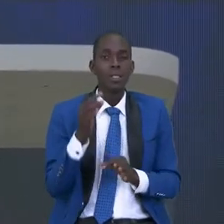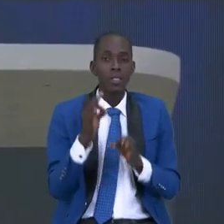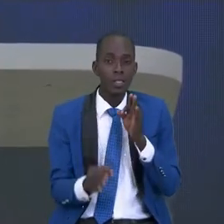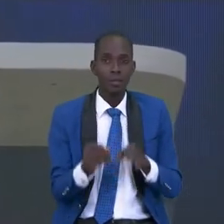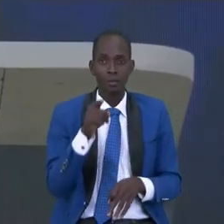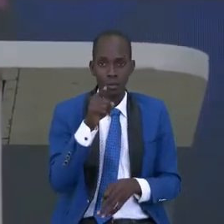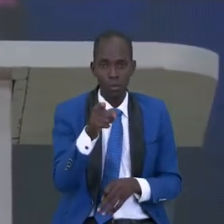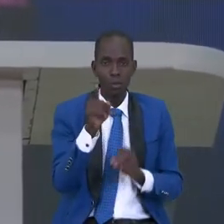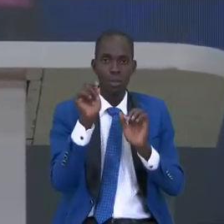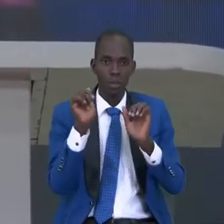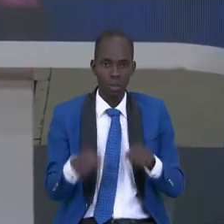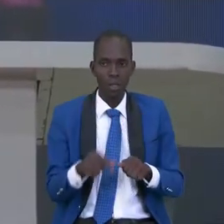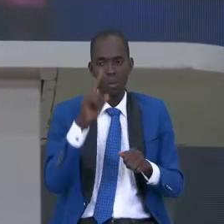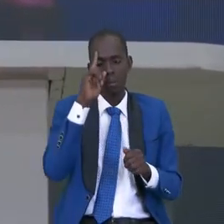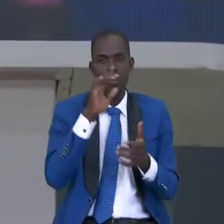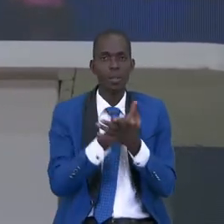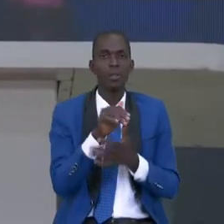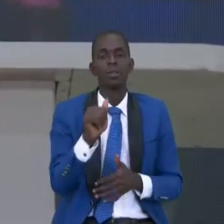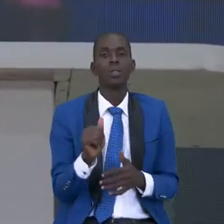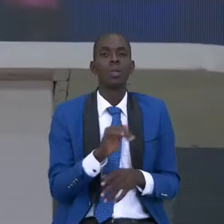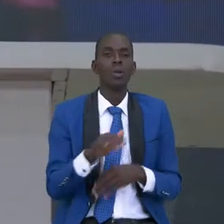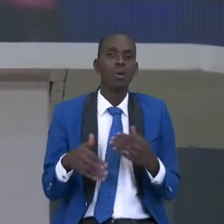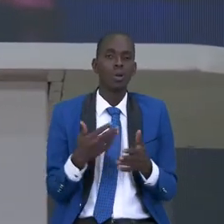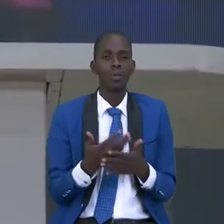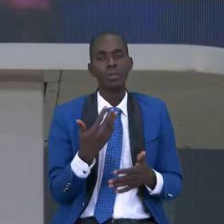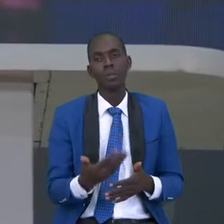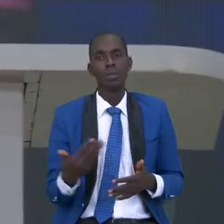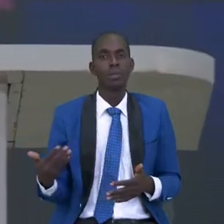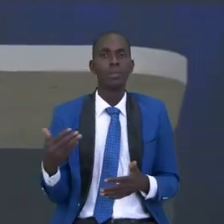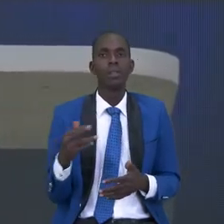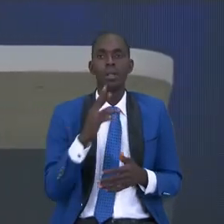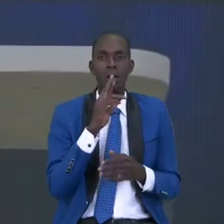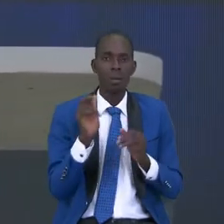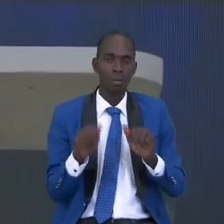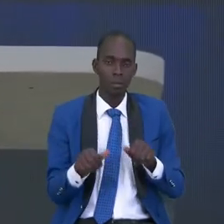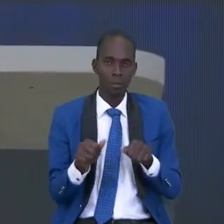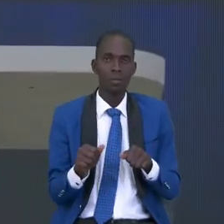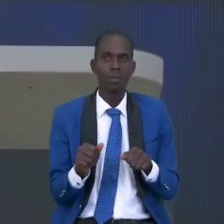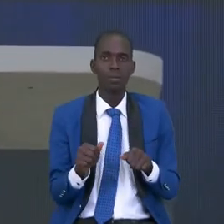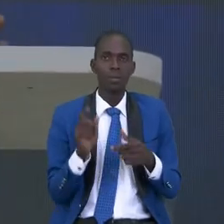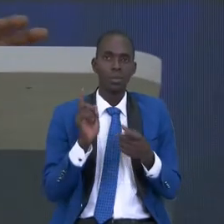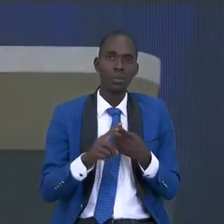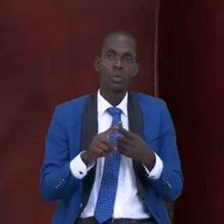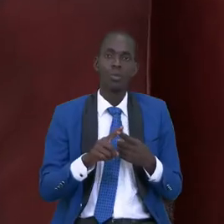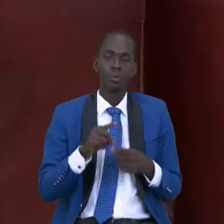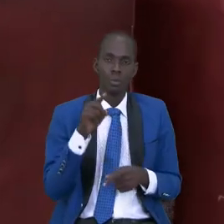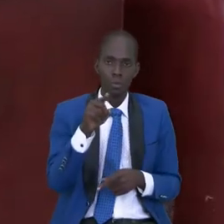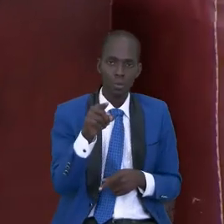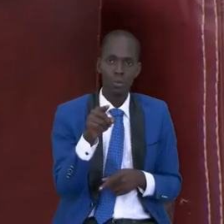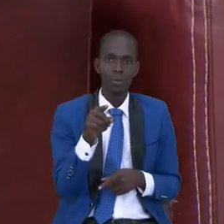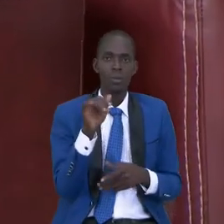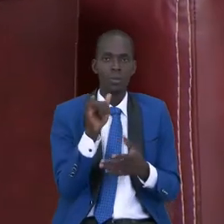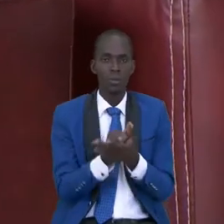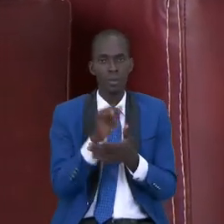you can believe, all things are possible to him